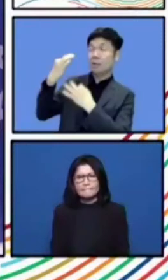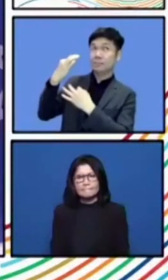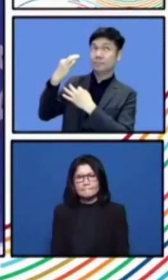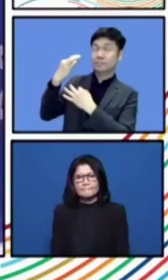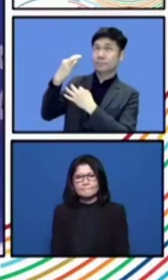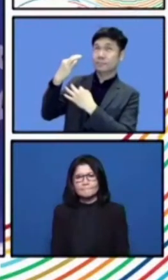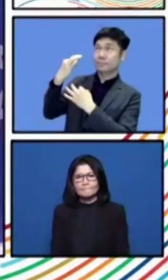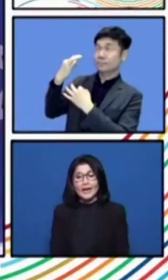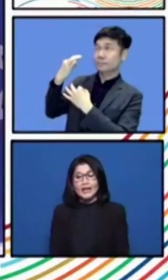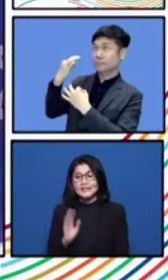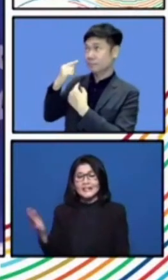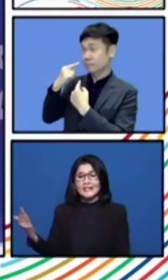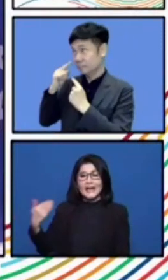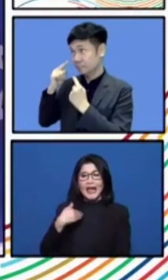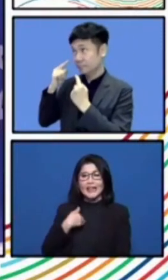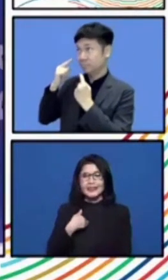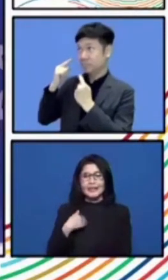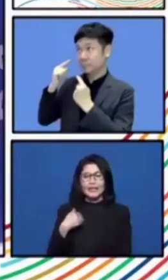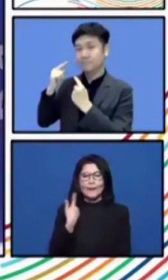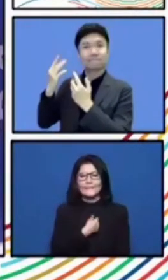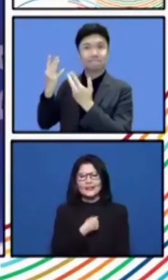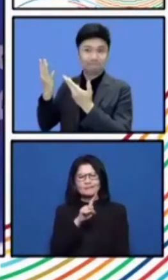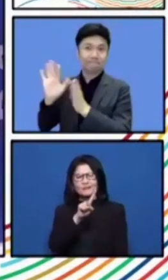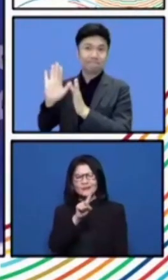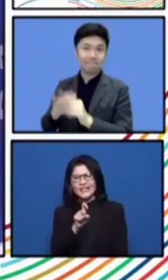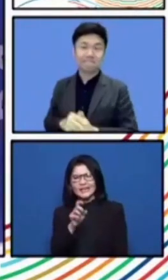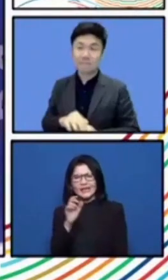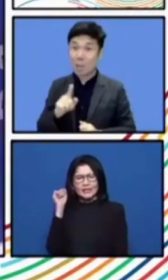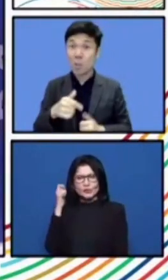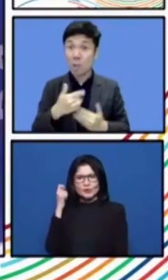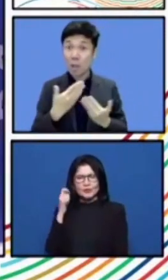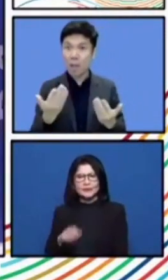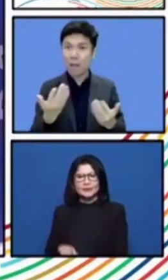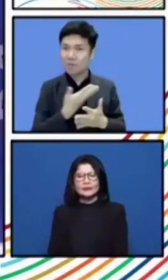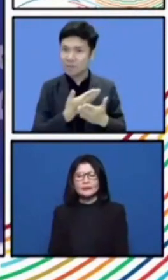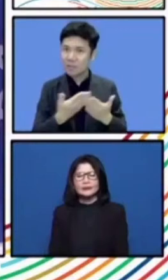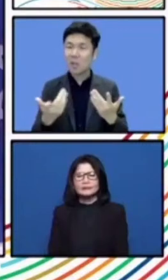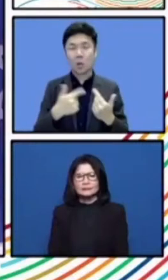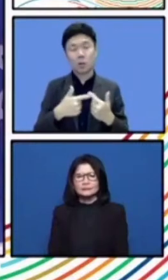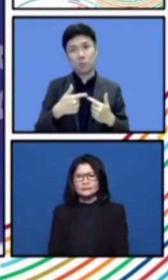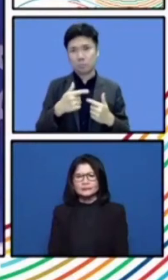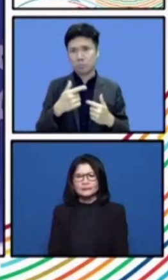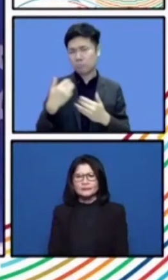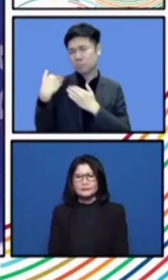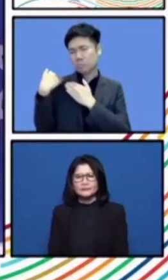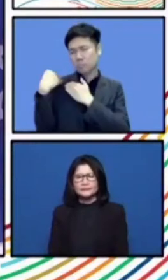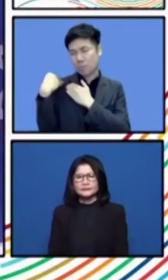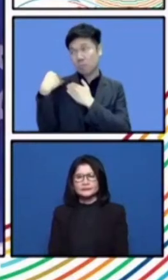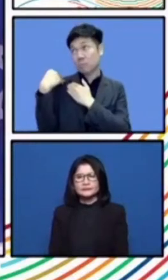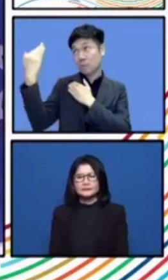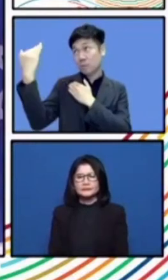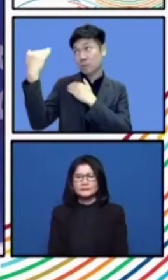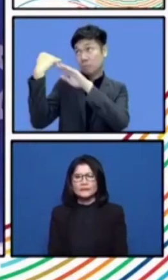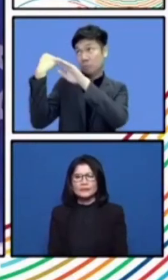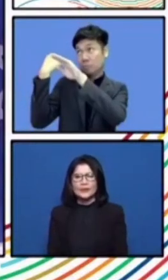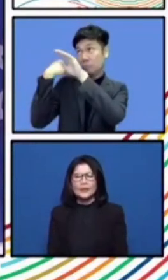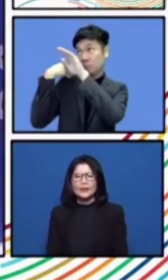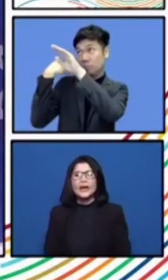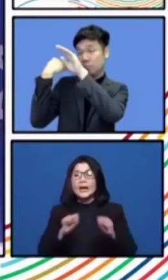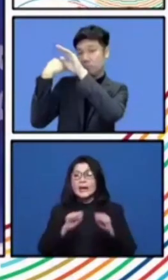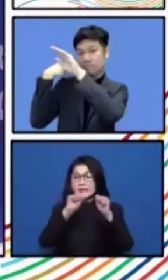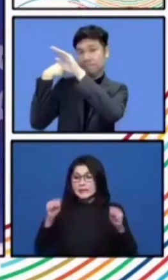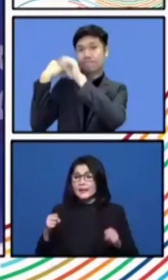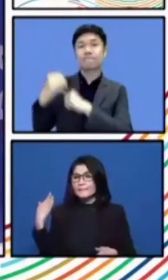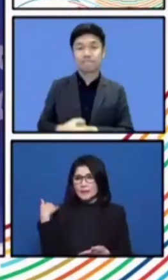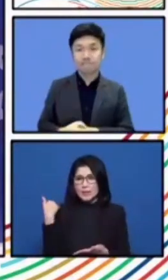it's um there is a strong level of accountability that we are being held against so it's I just want